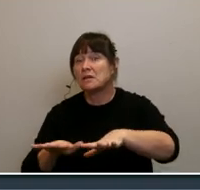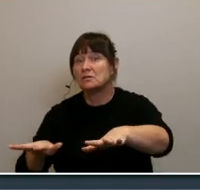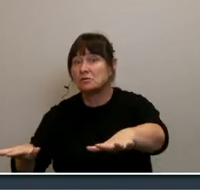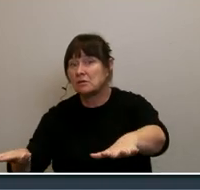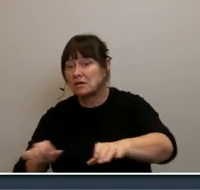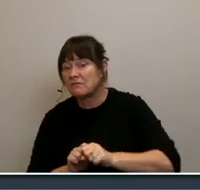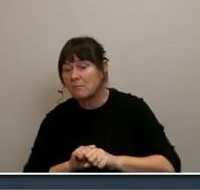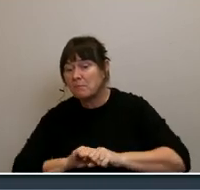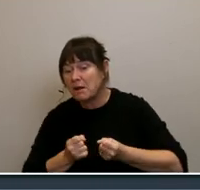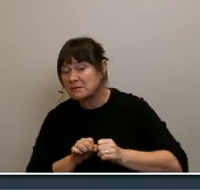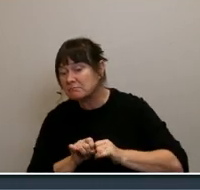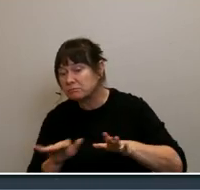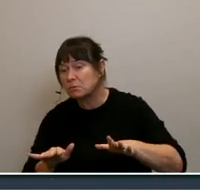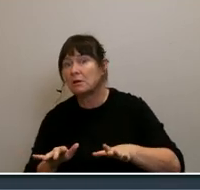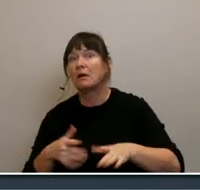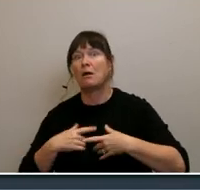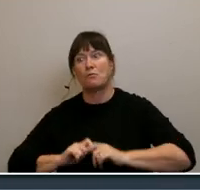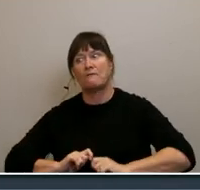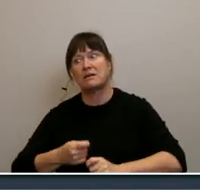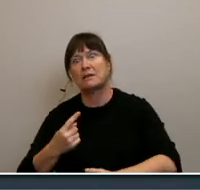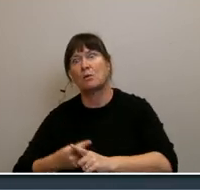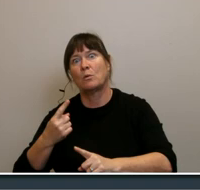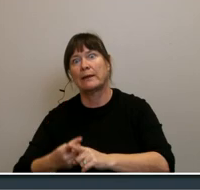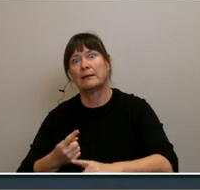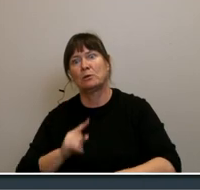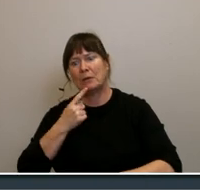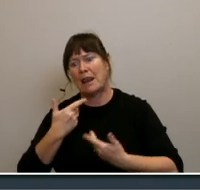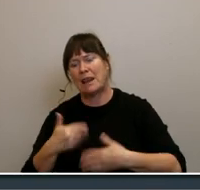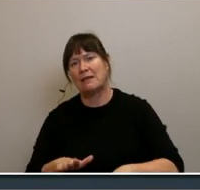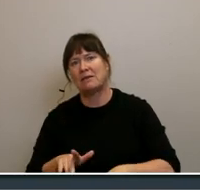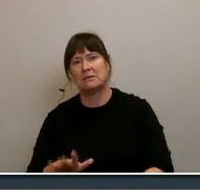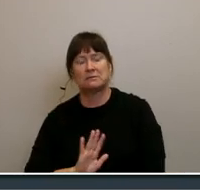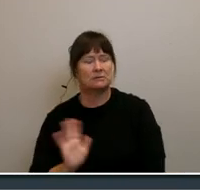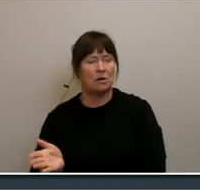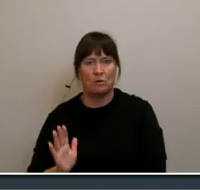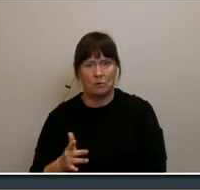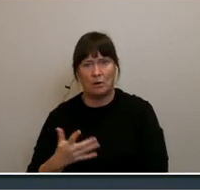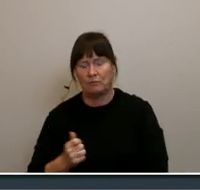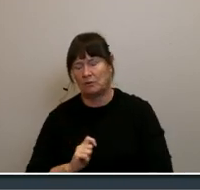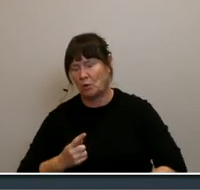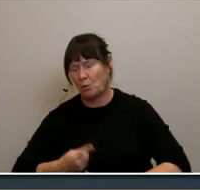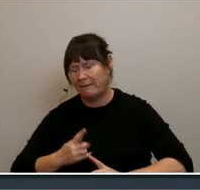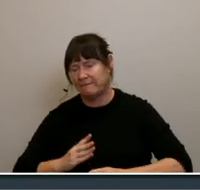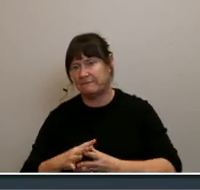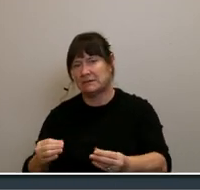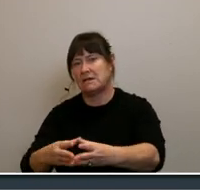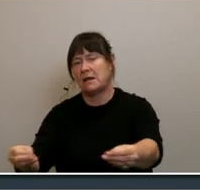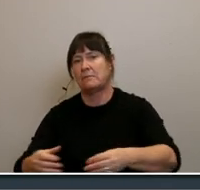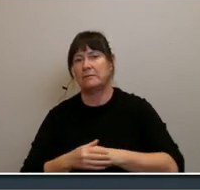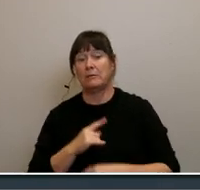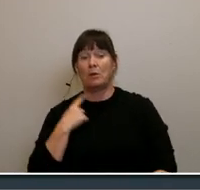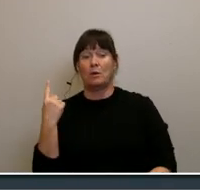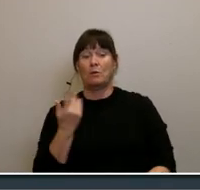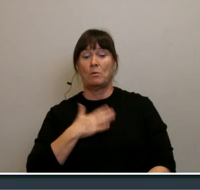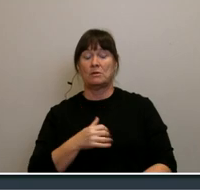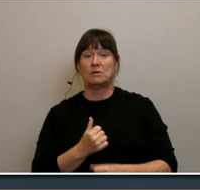with vigor, because the time for leniency is well and truly over. We want to